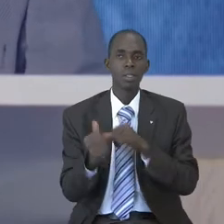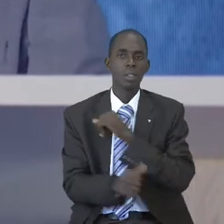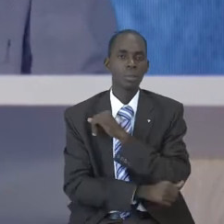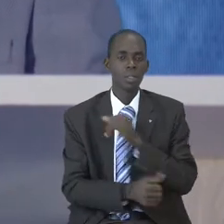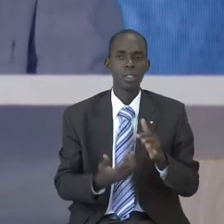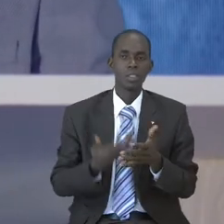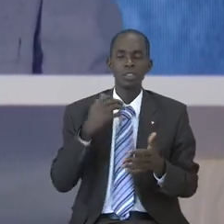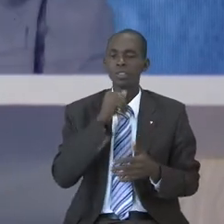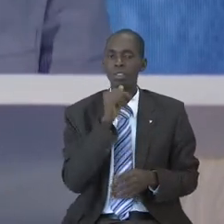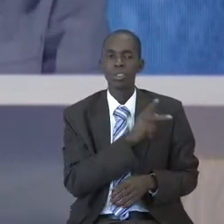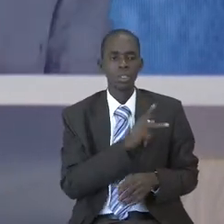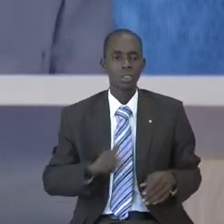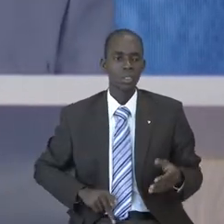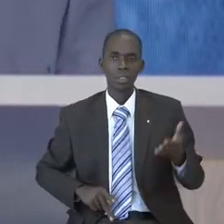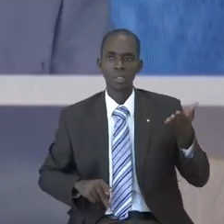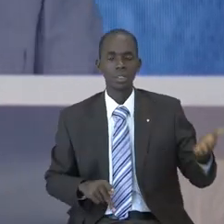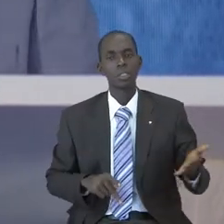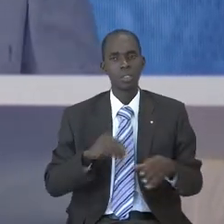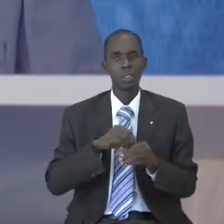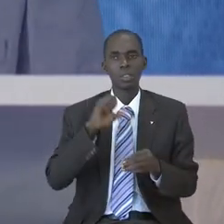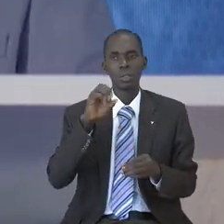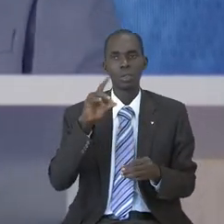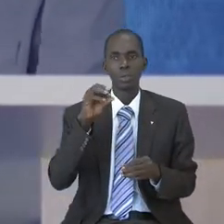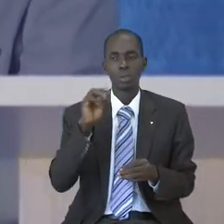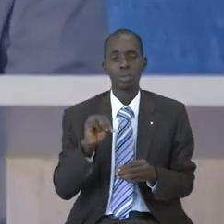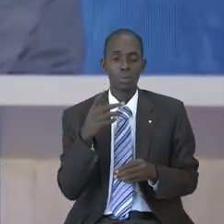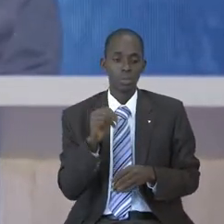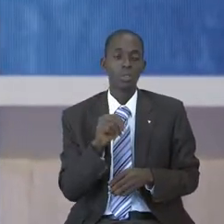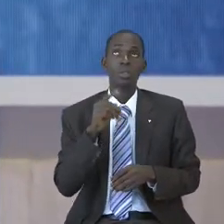the King of Sodom. The God of heaven will make you rich.